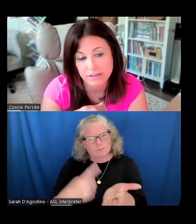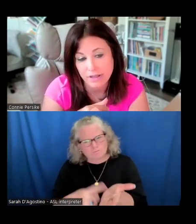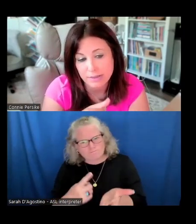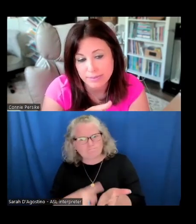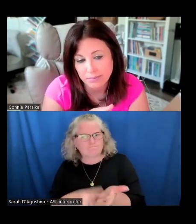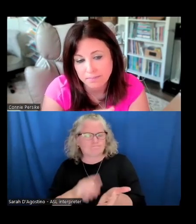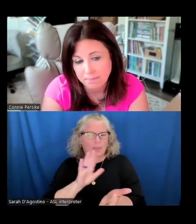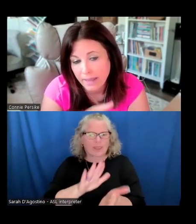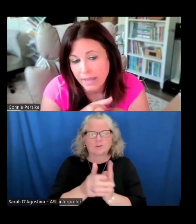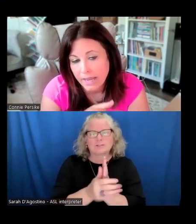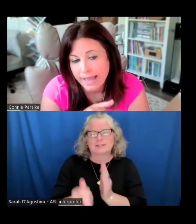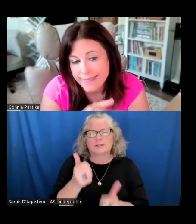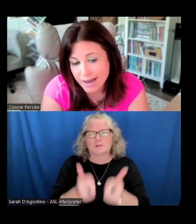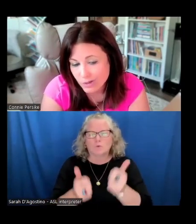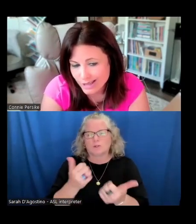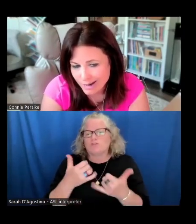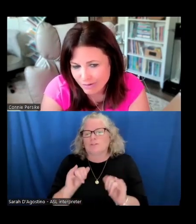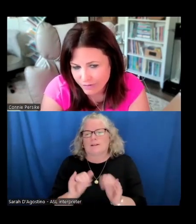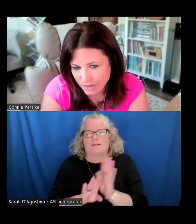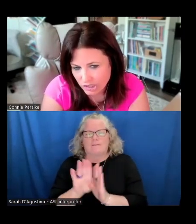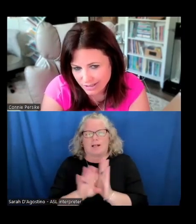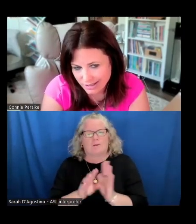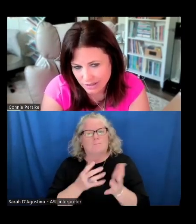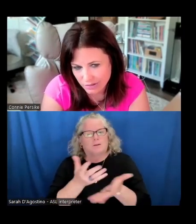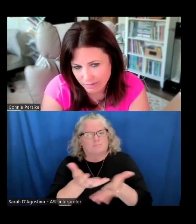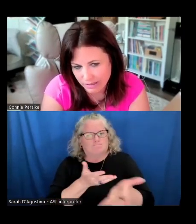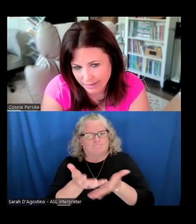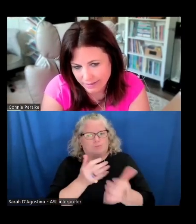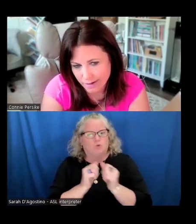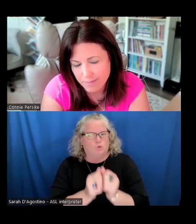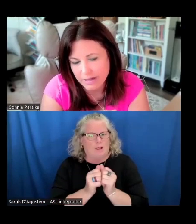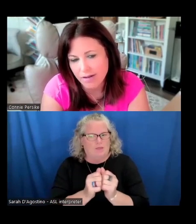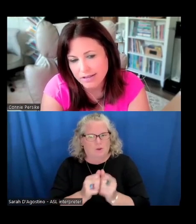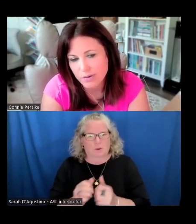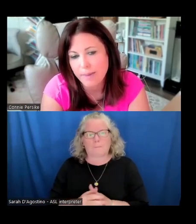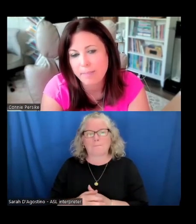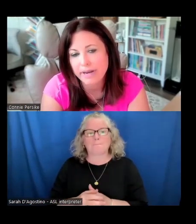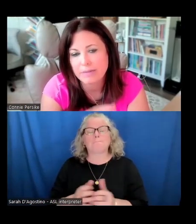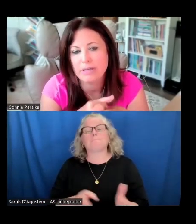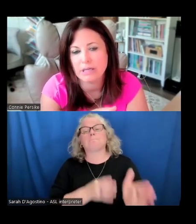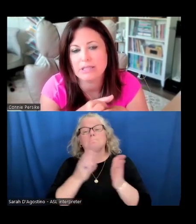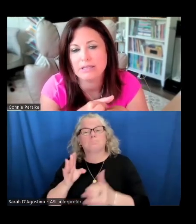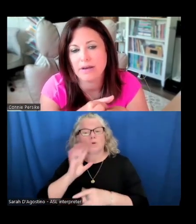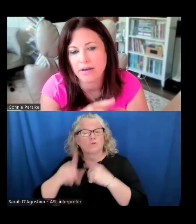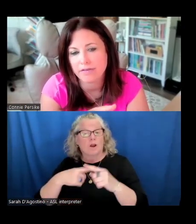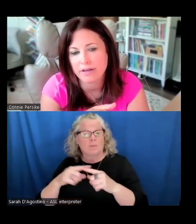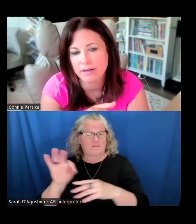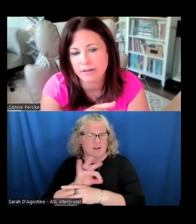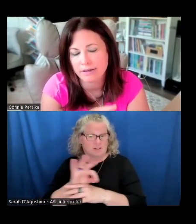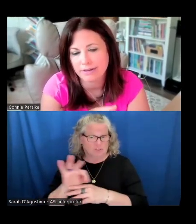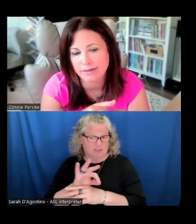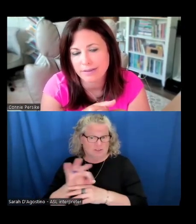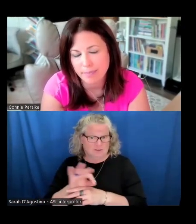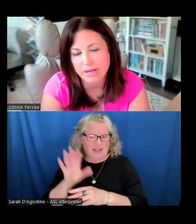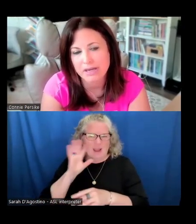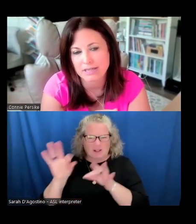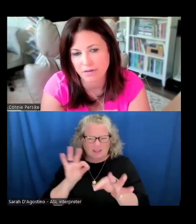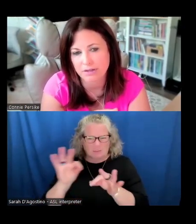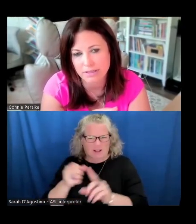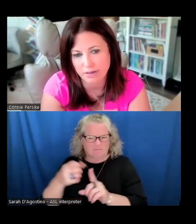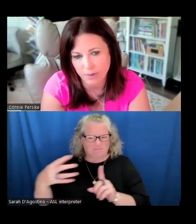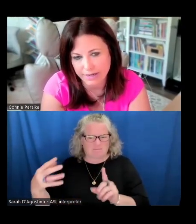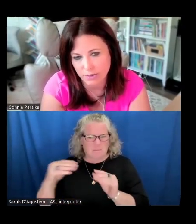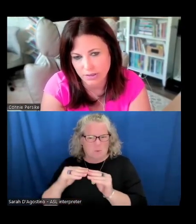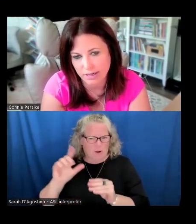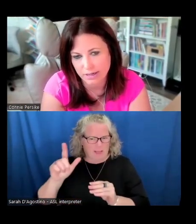are still developing. And then we'll talk about functions, so I will get there, but also a big piece of the big